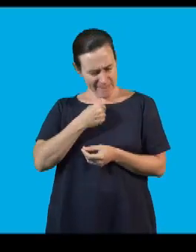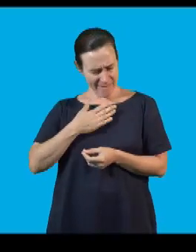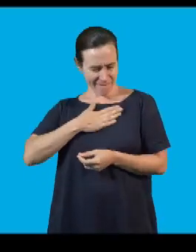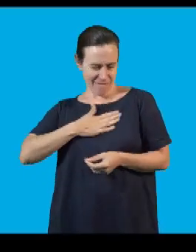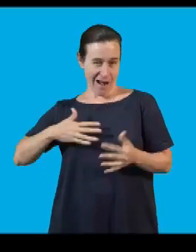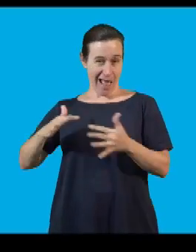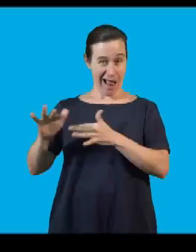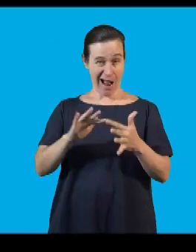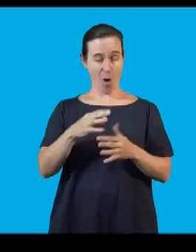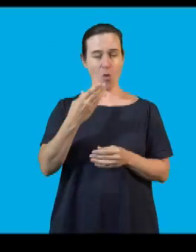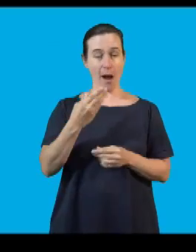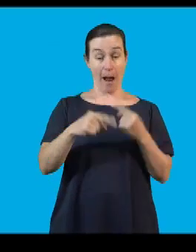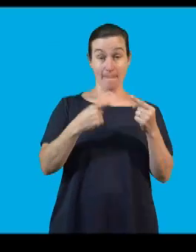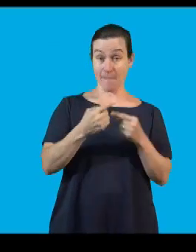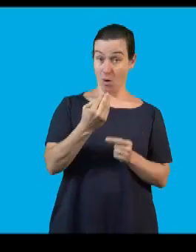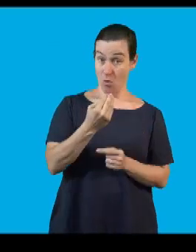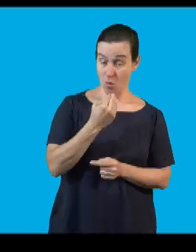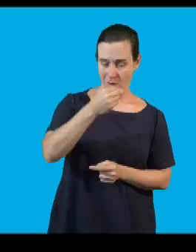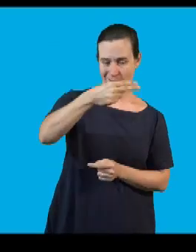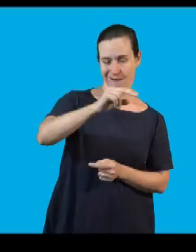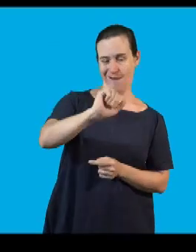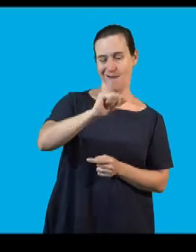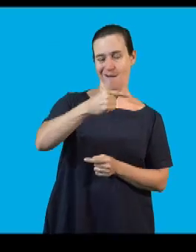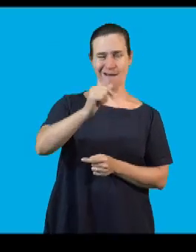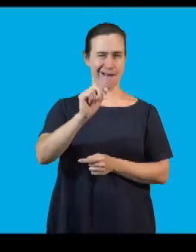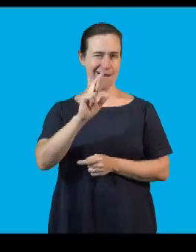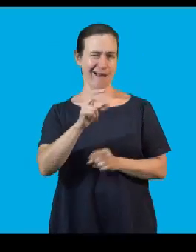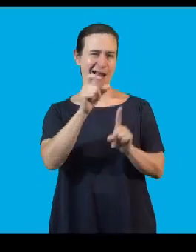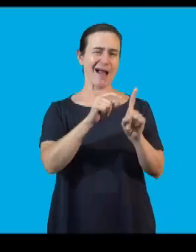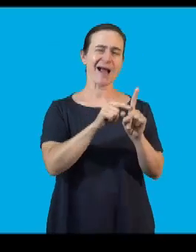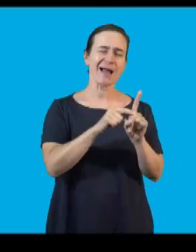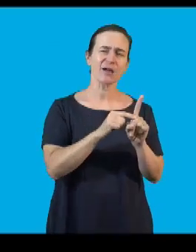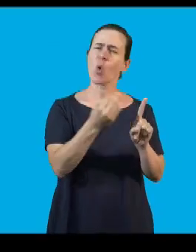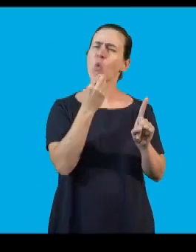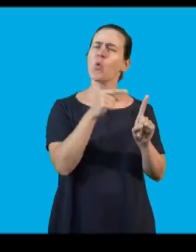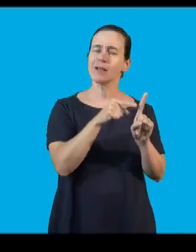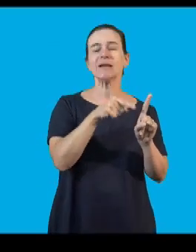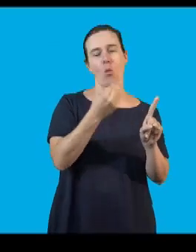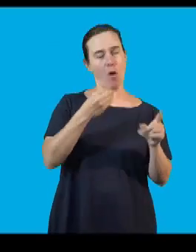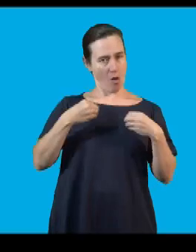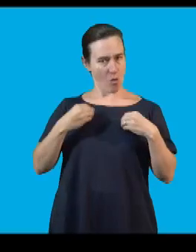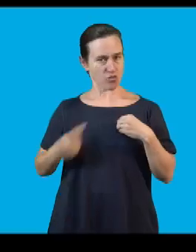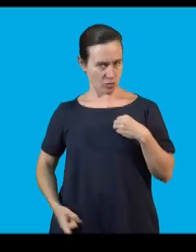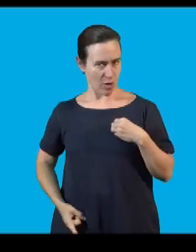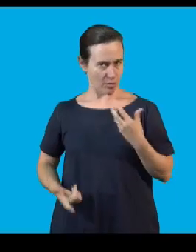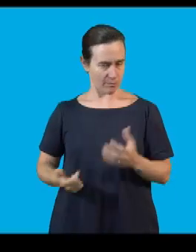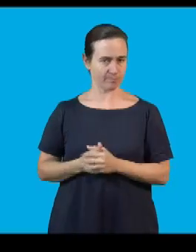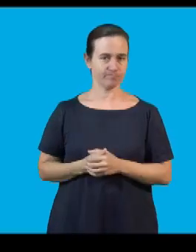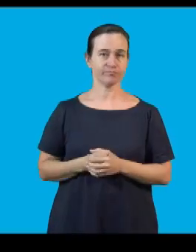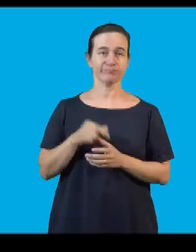Now remember that Hager is the owner of the dog, all right? And how does this make you feel about him? Now